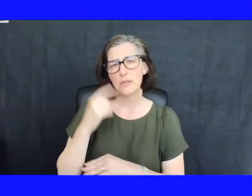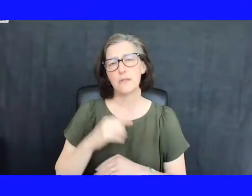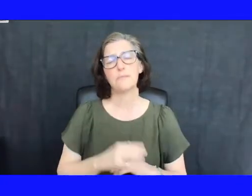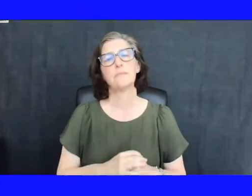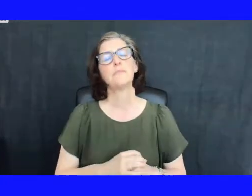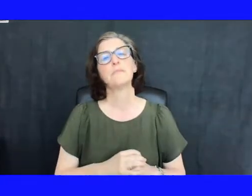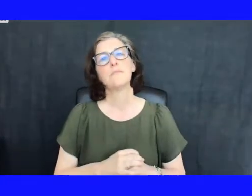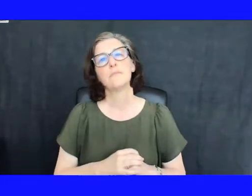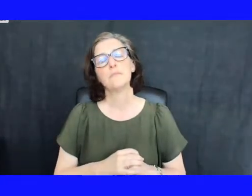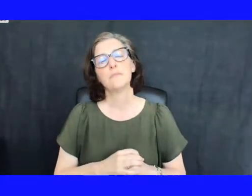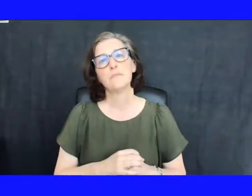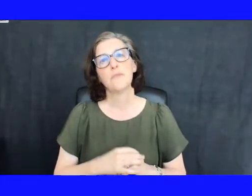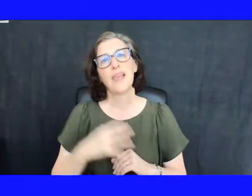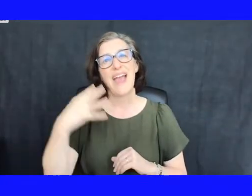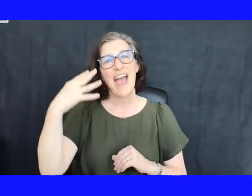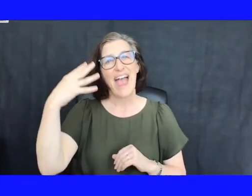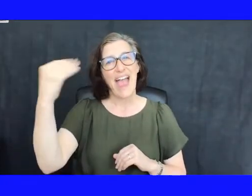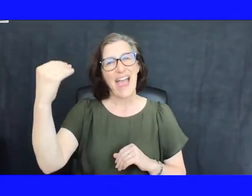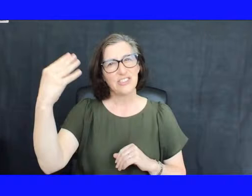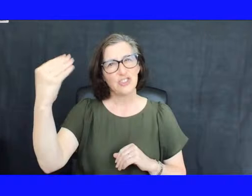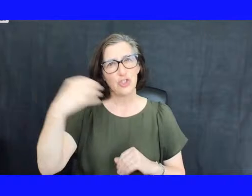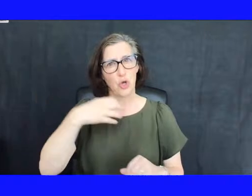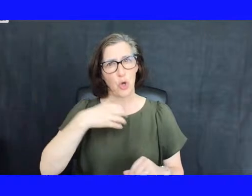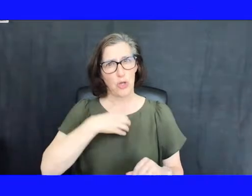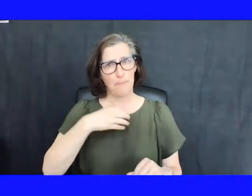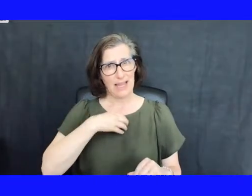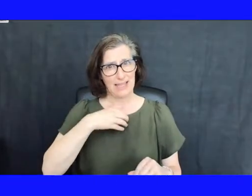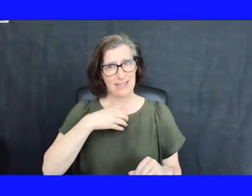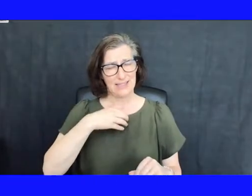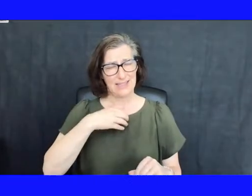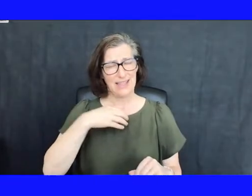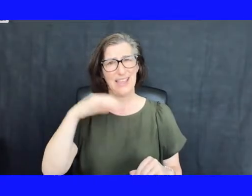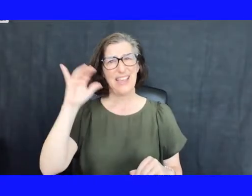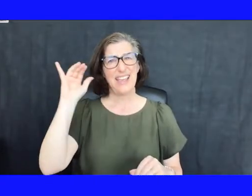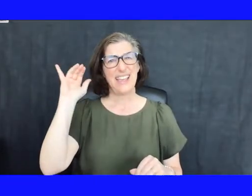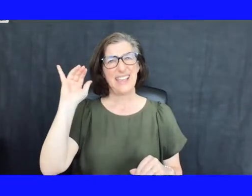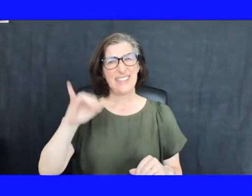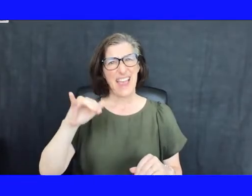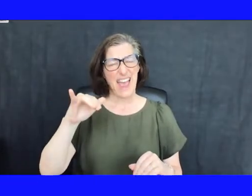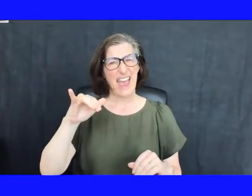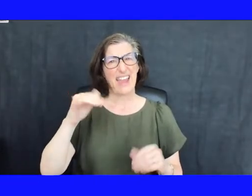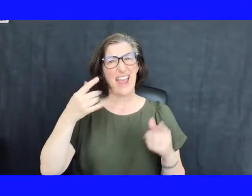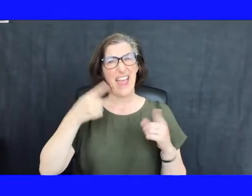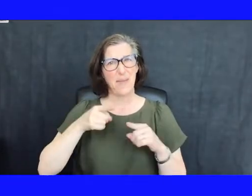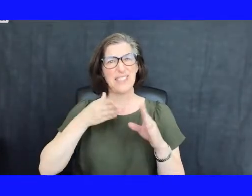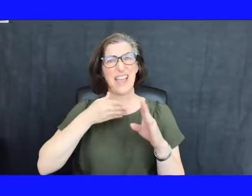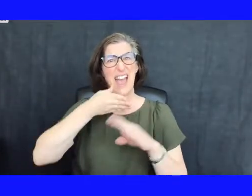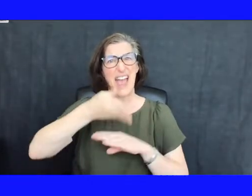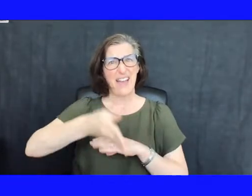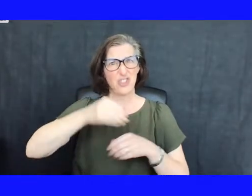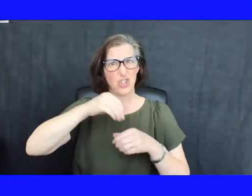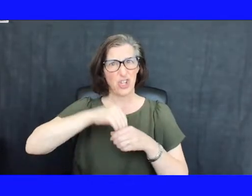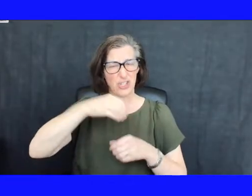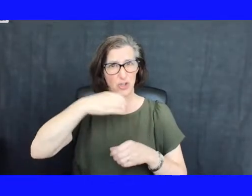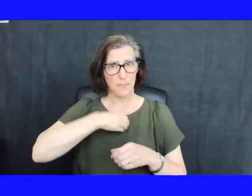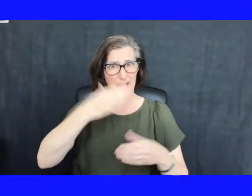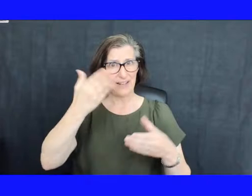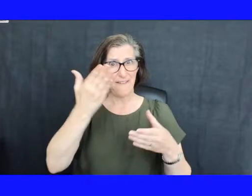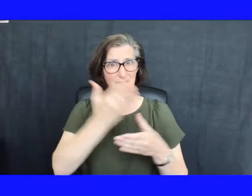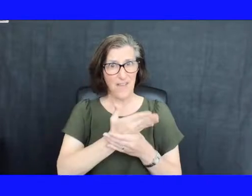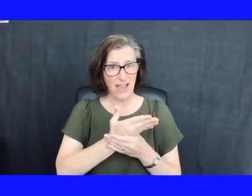file internally, you're not foreclosed from filing externally. So you can file internally if you're not satisfied with the outcome